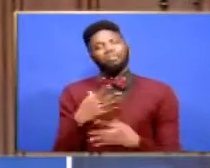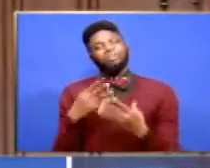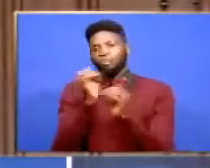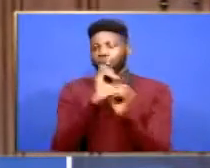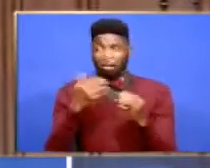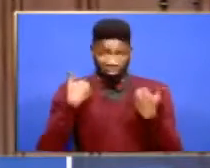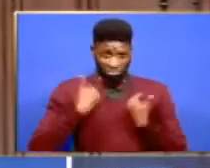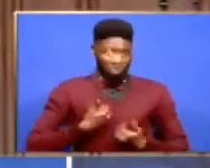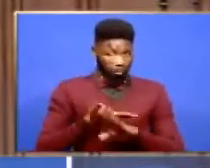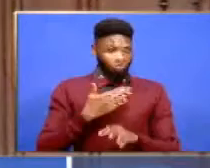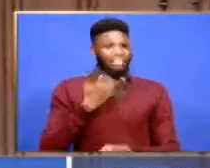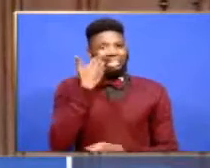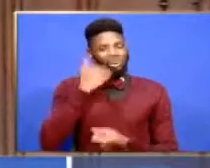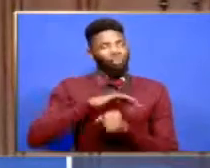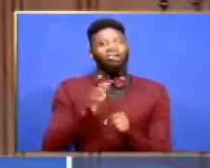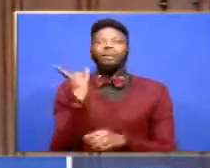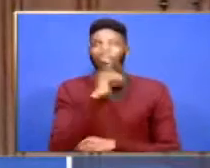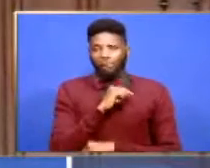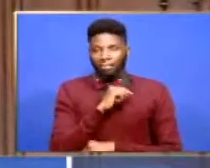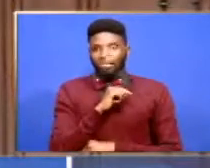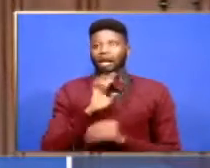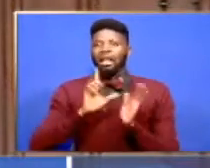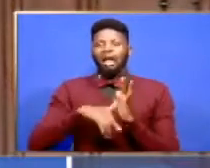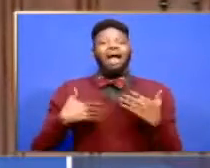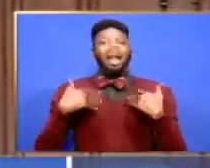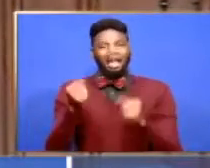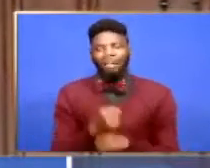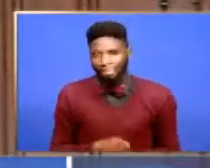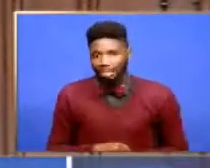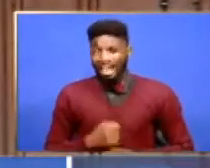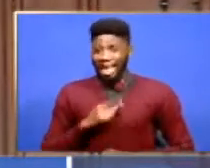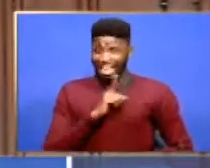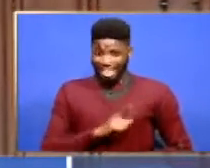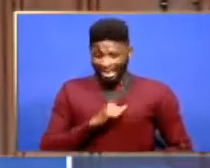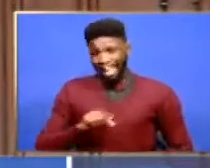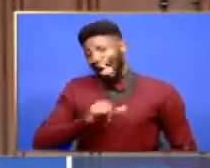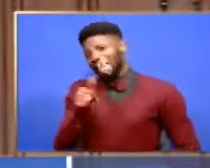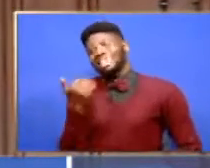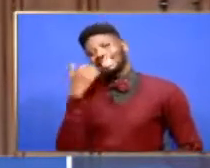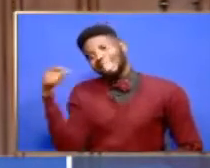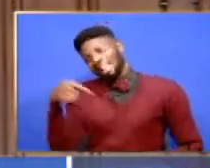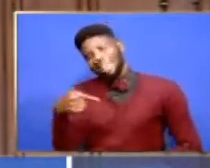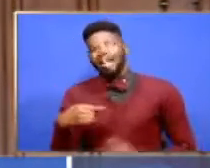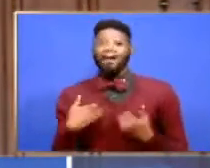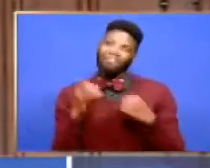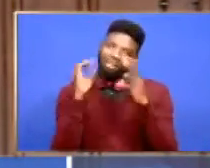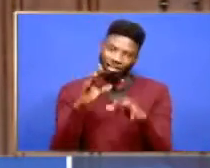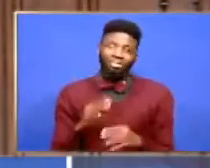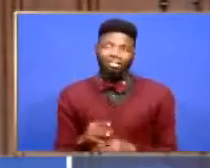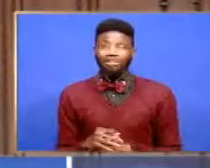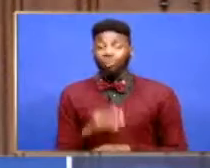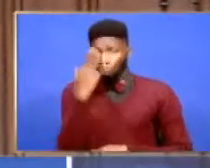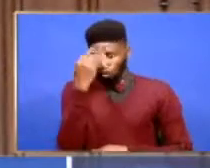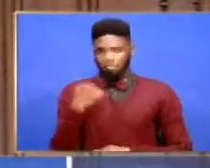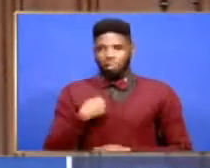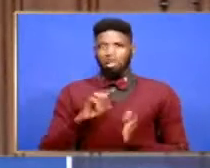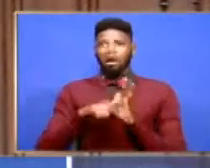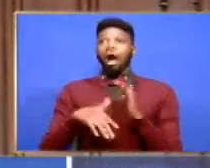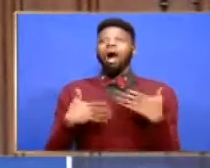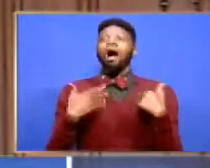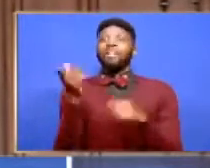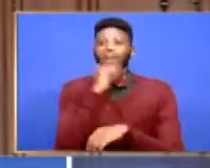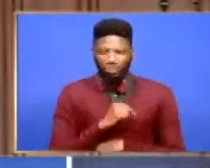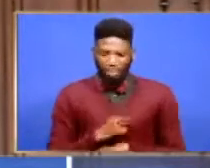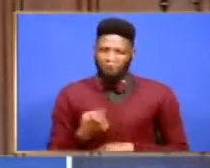COVID-19. Fortunately, I didn't have any underlying sickness, and that's why I came up to life quicker. I can